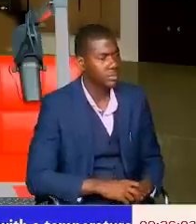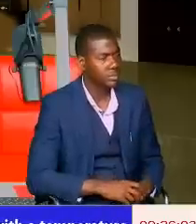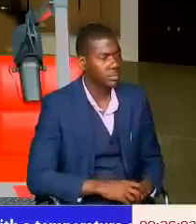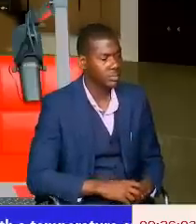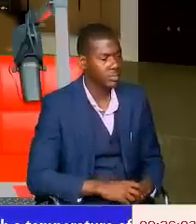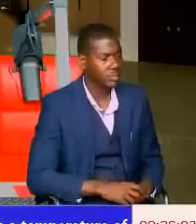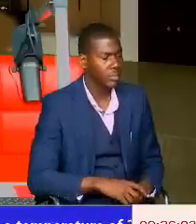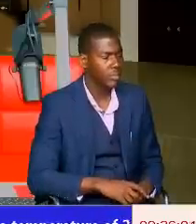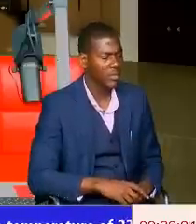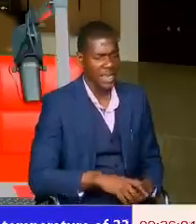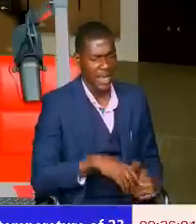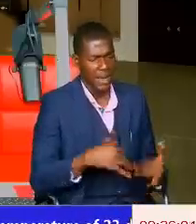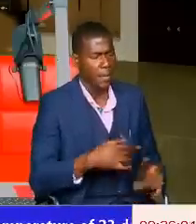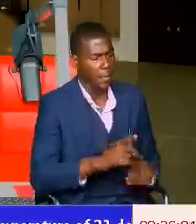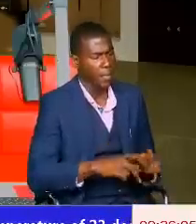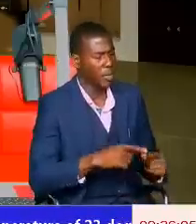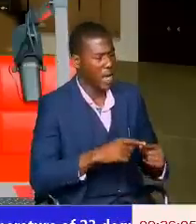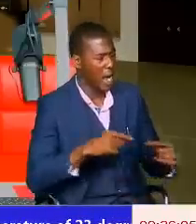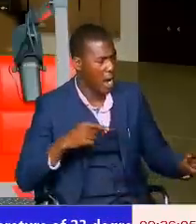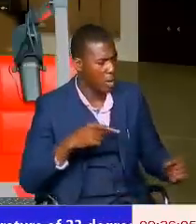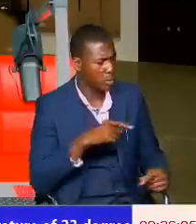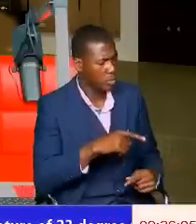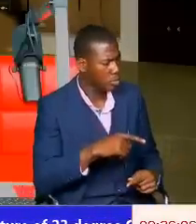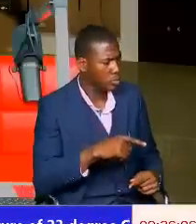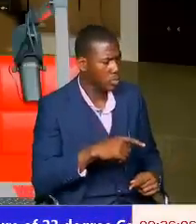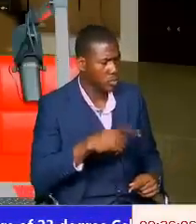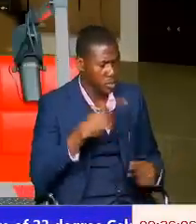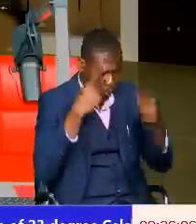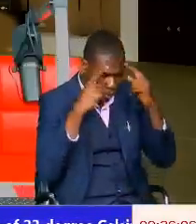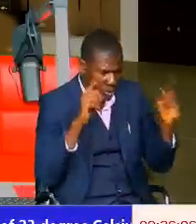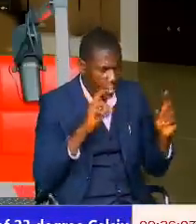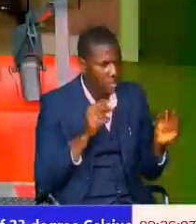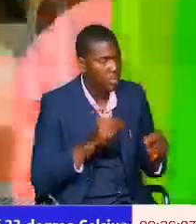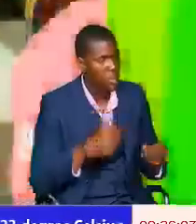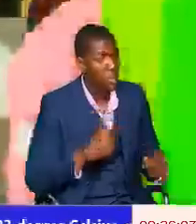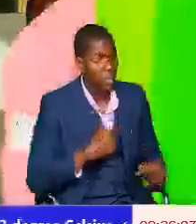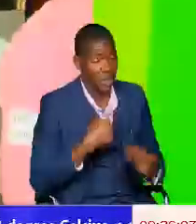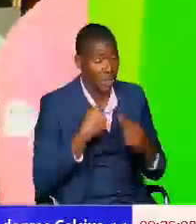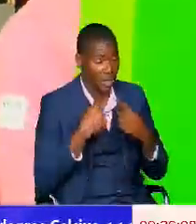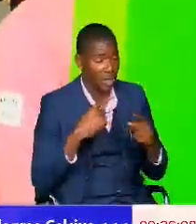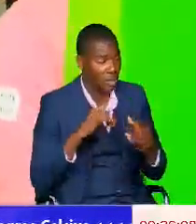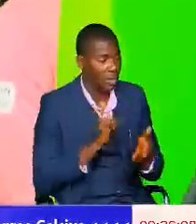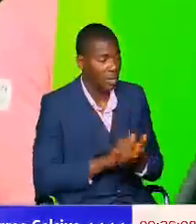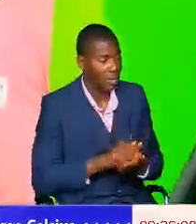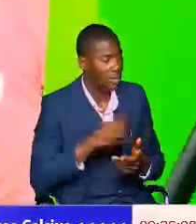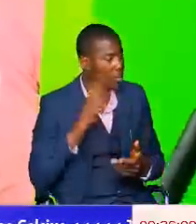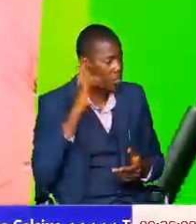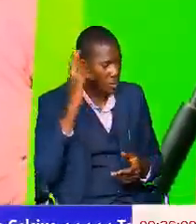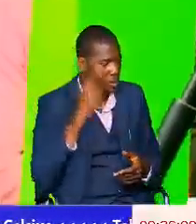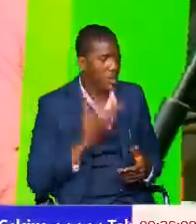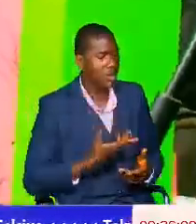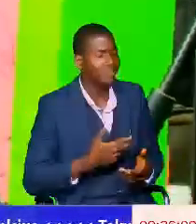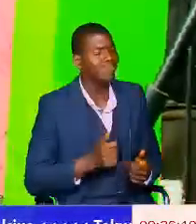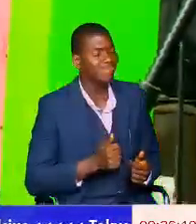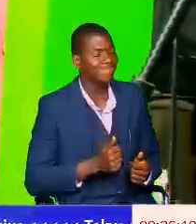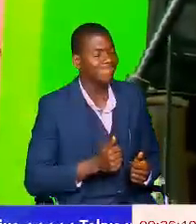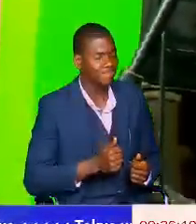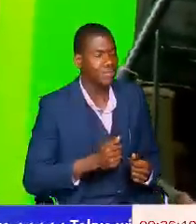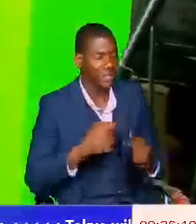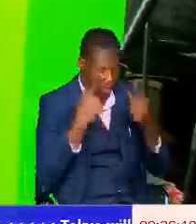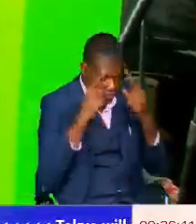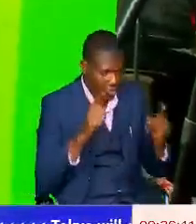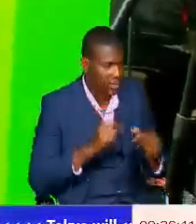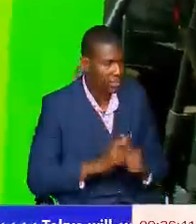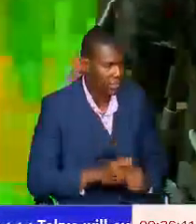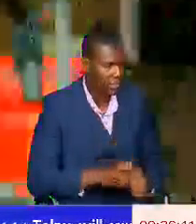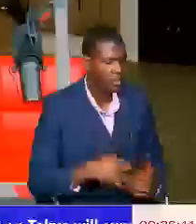of enemy cannot see you. Amen. I told you that this question is a divine question. Mm. You